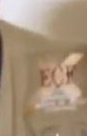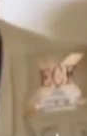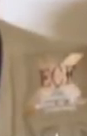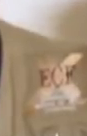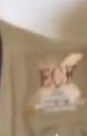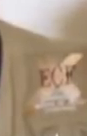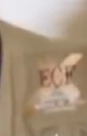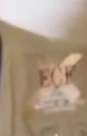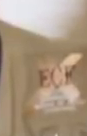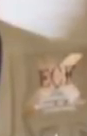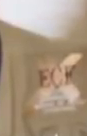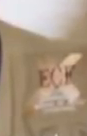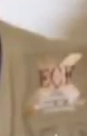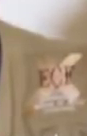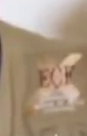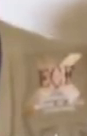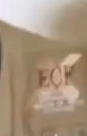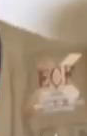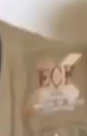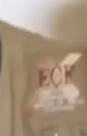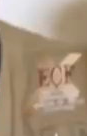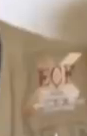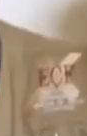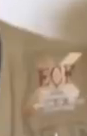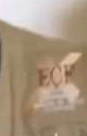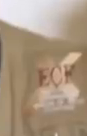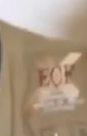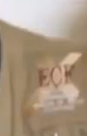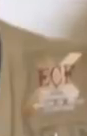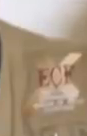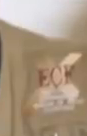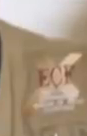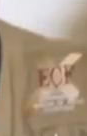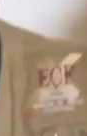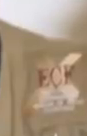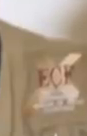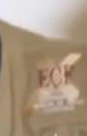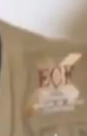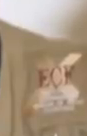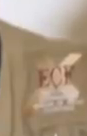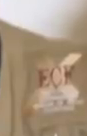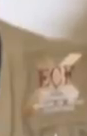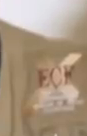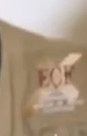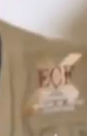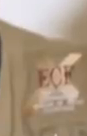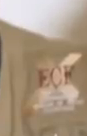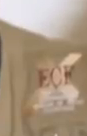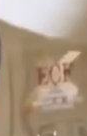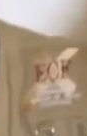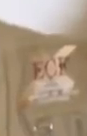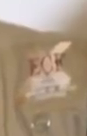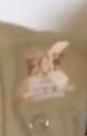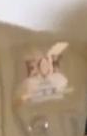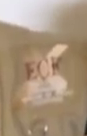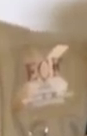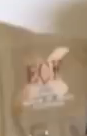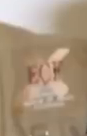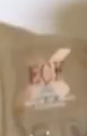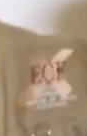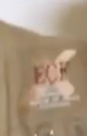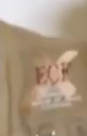going to mark on the back of the ballot paper, obviously, that ballot paper will not be